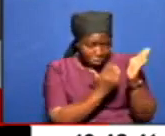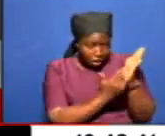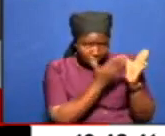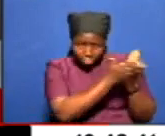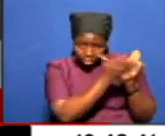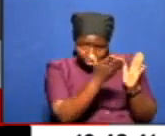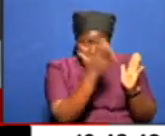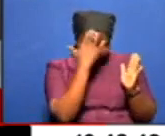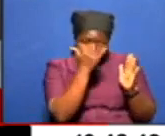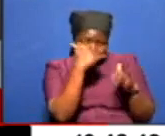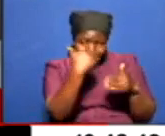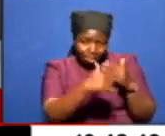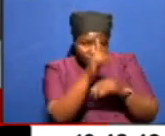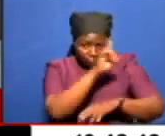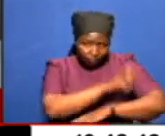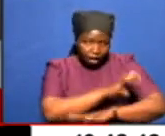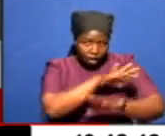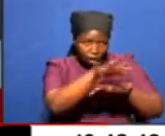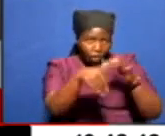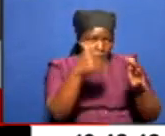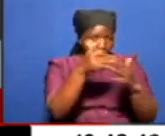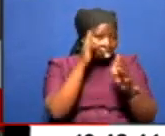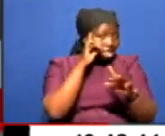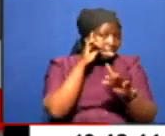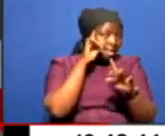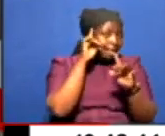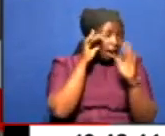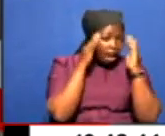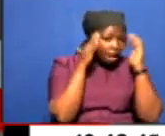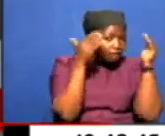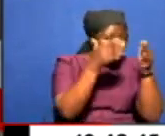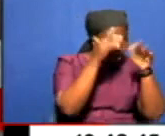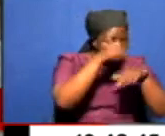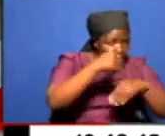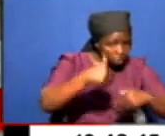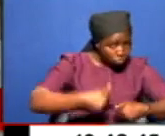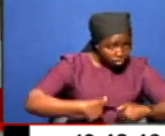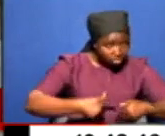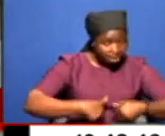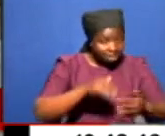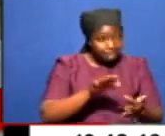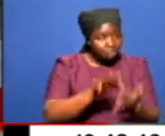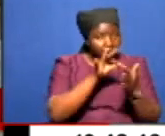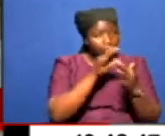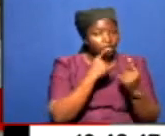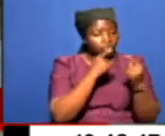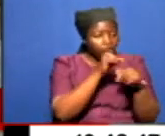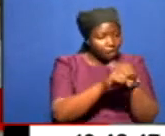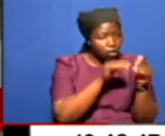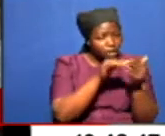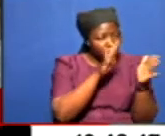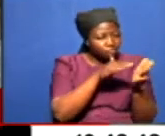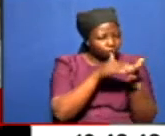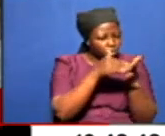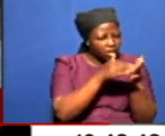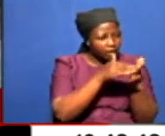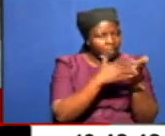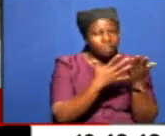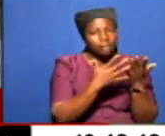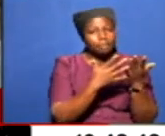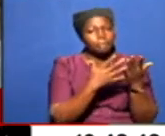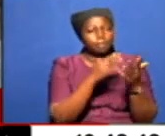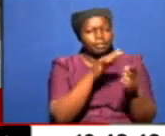day, they are geared or they are focused on the youths, and especially you've talked about the most vulnerable. Yeah. Do they know